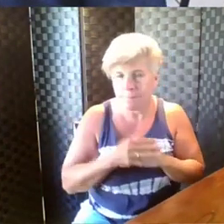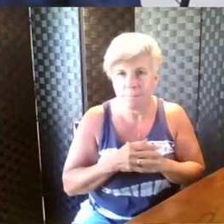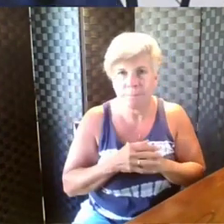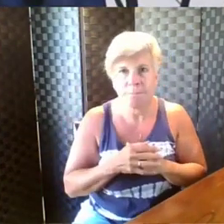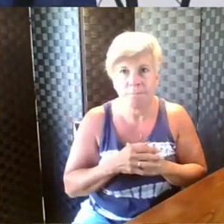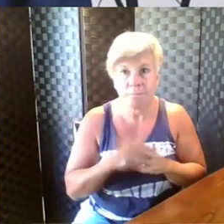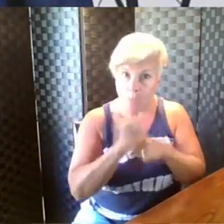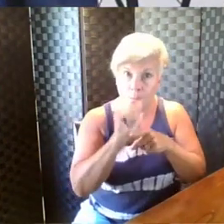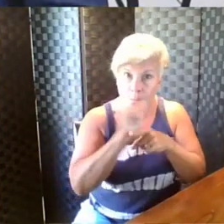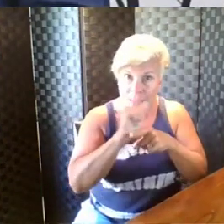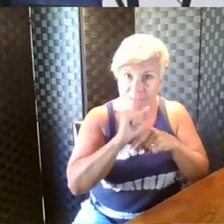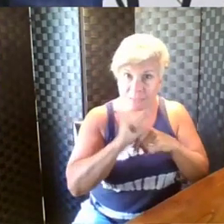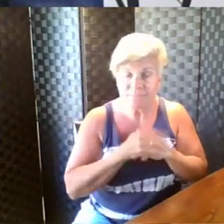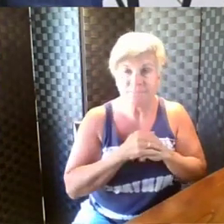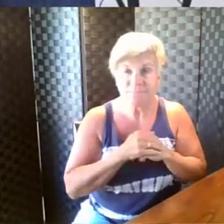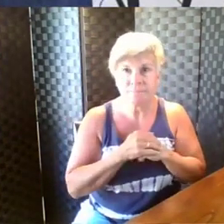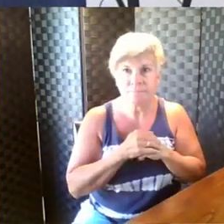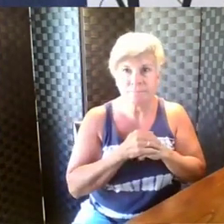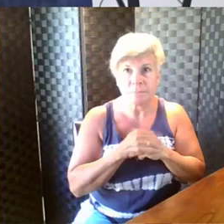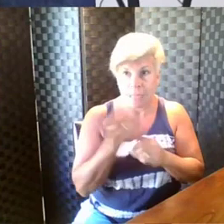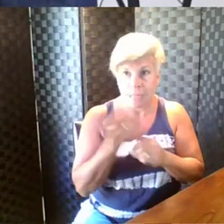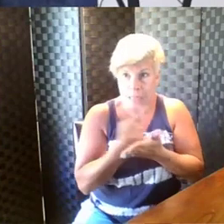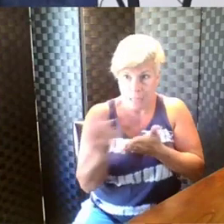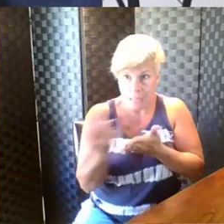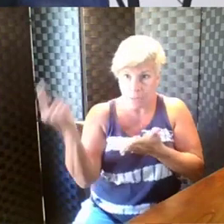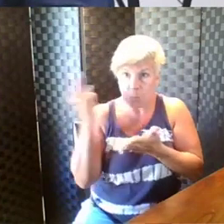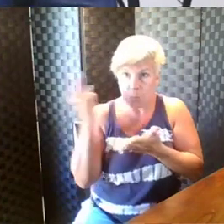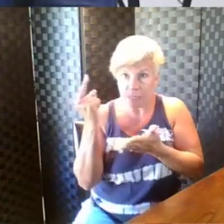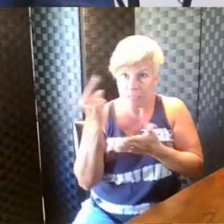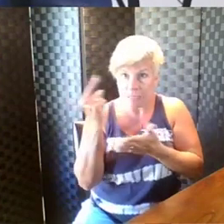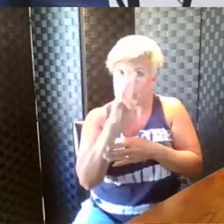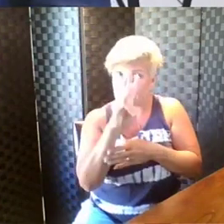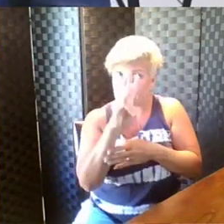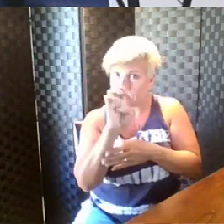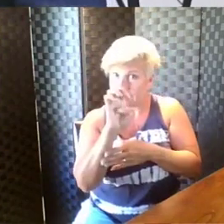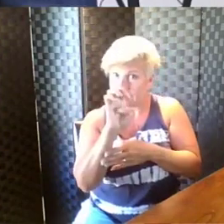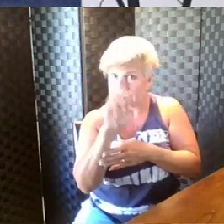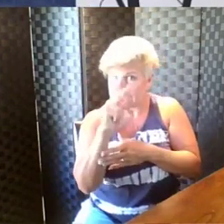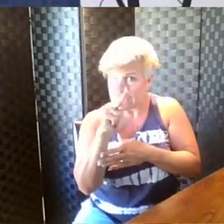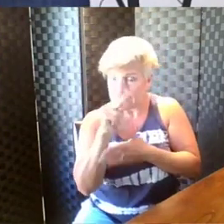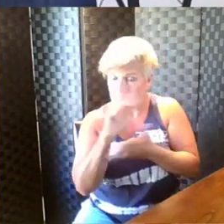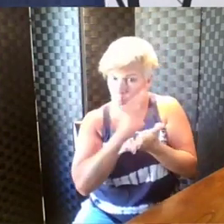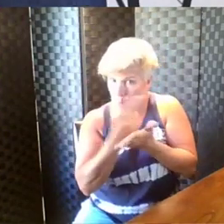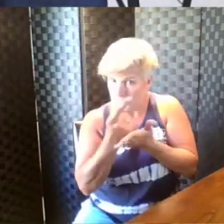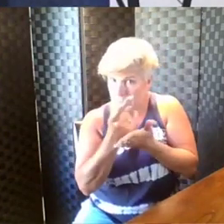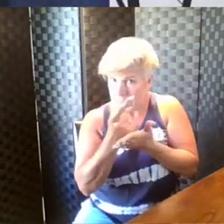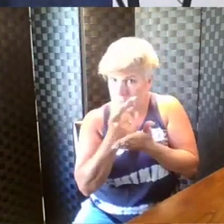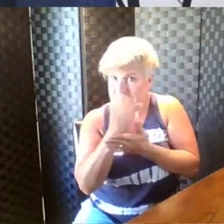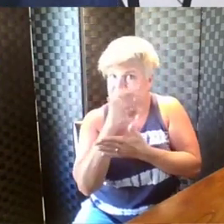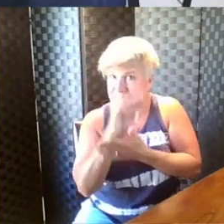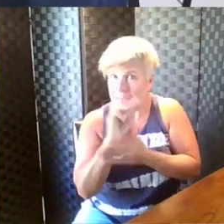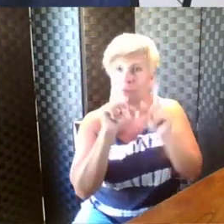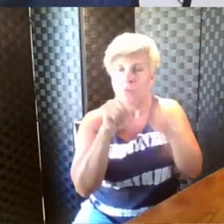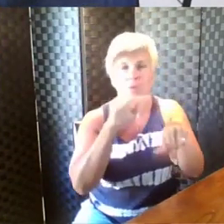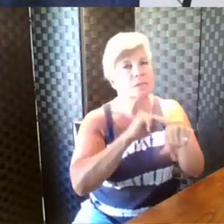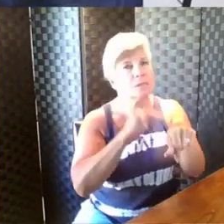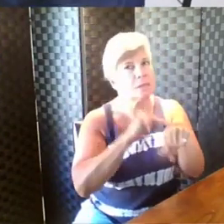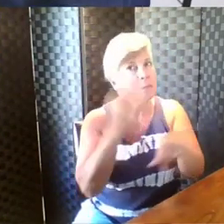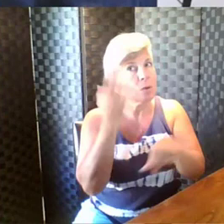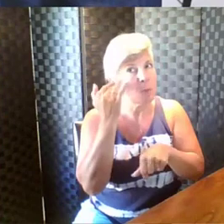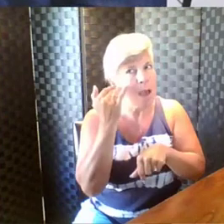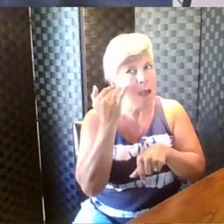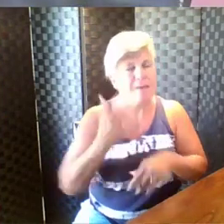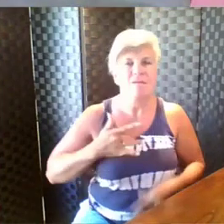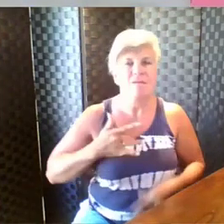Let's practice. Last week, W-E-E-K, Sam went to the doctor because he